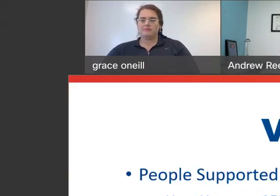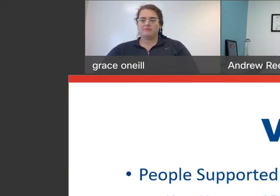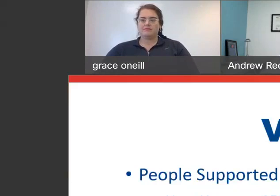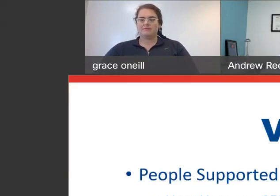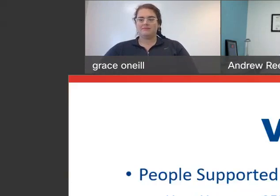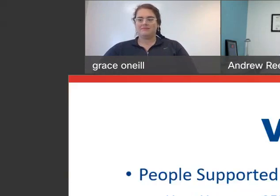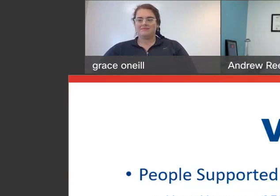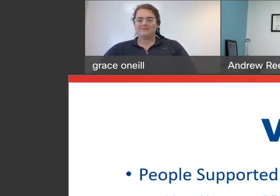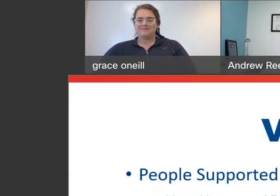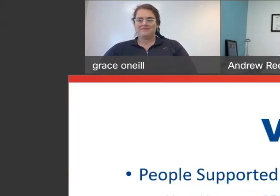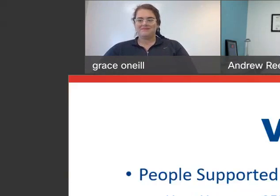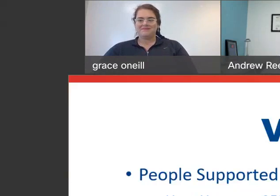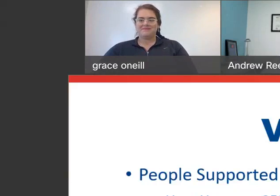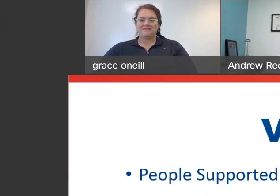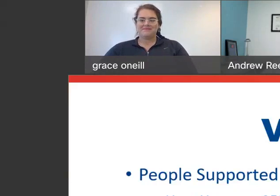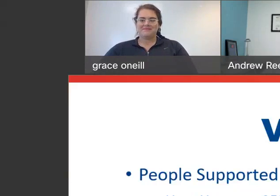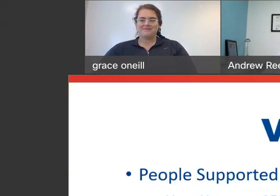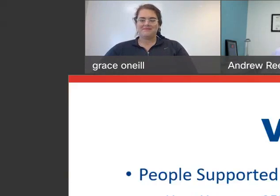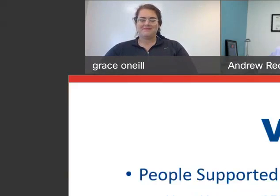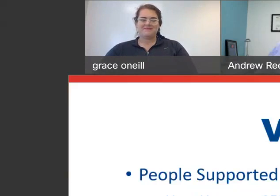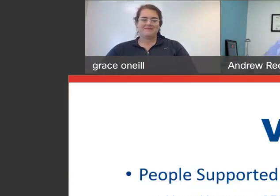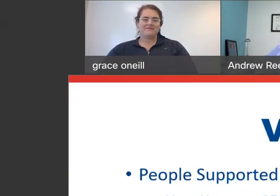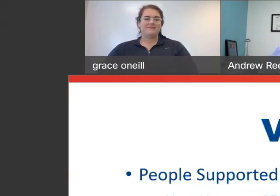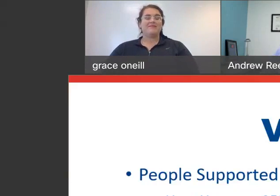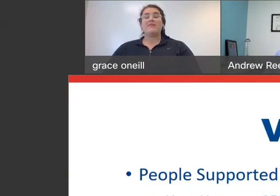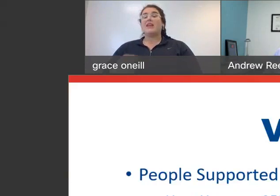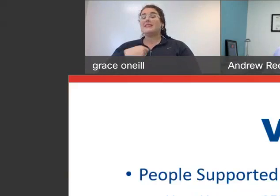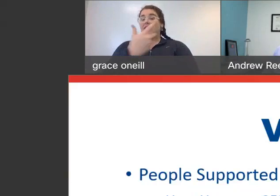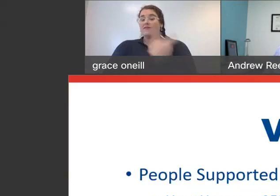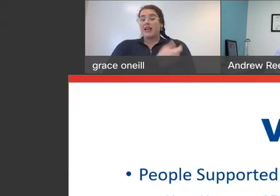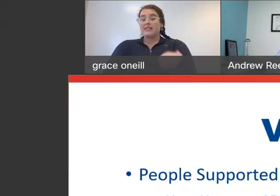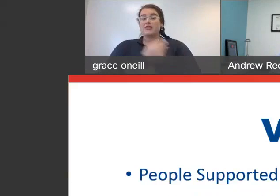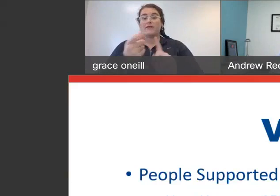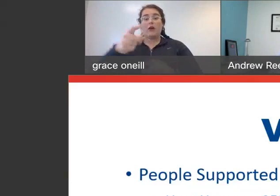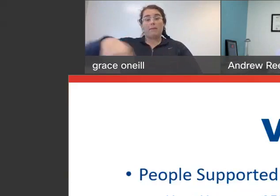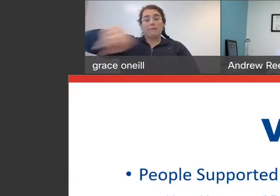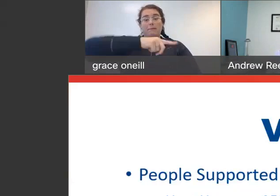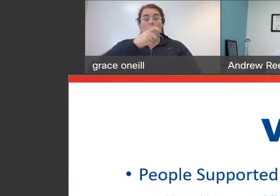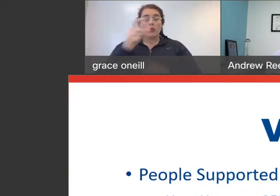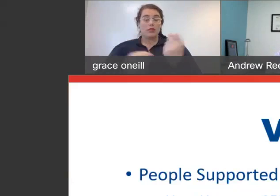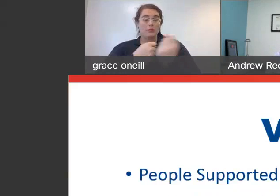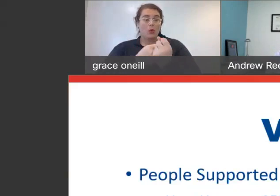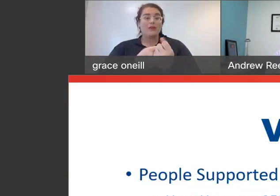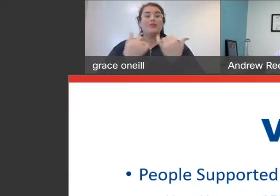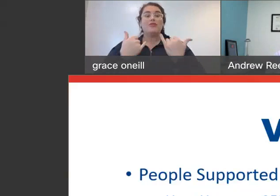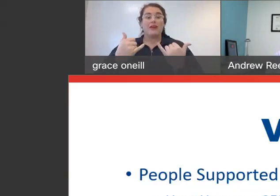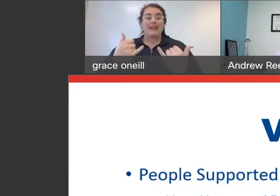And vaccination, amongst the people we support, we're at 87% vaccinated.